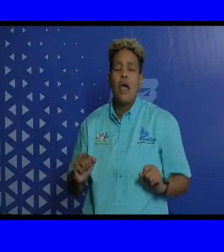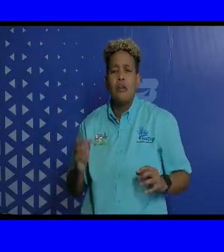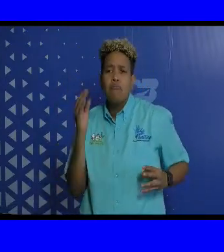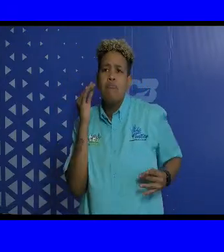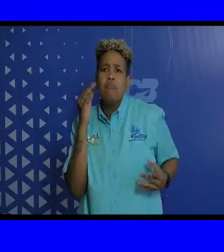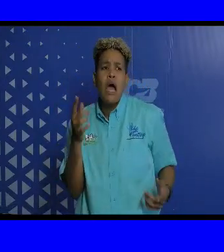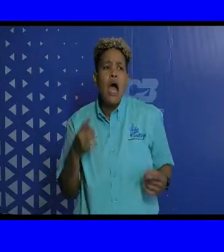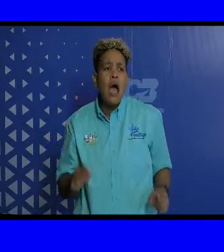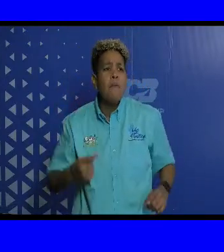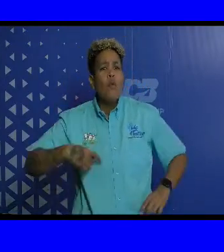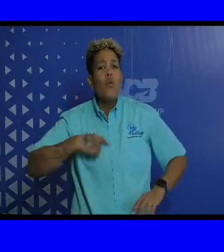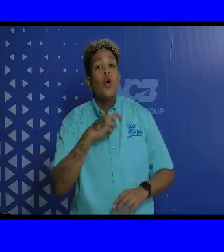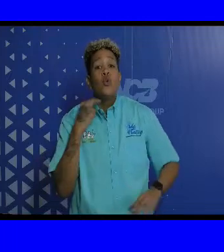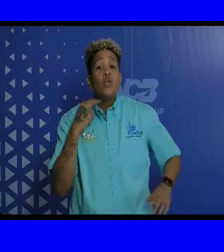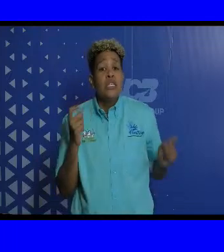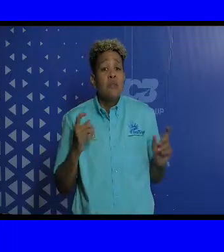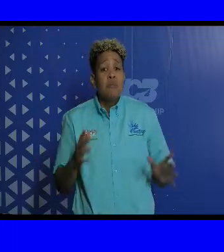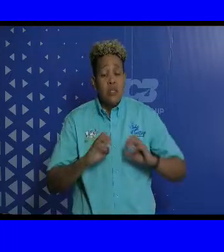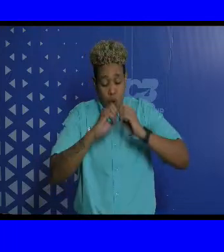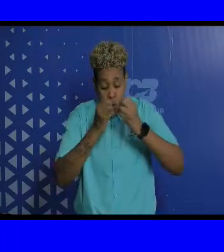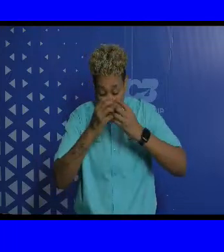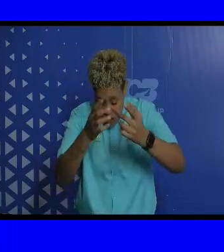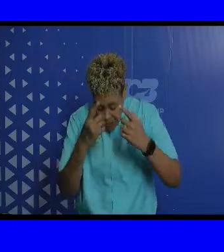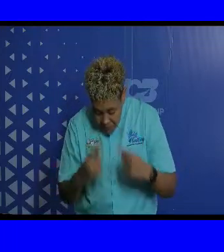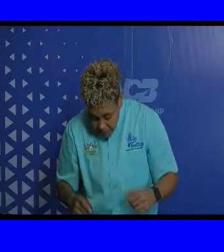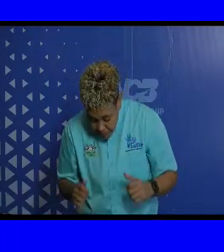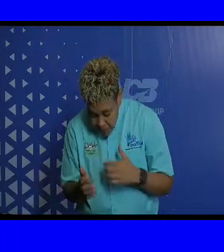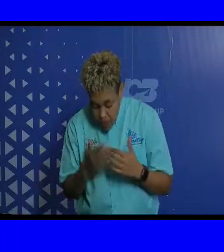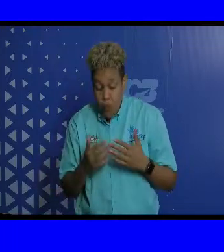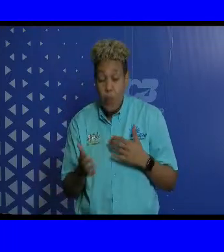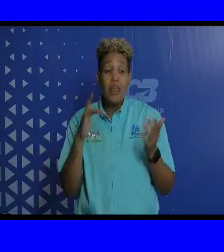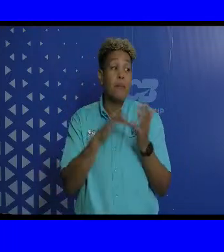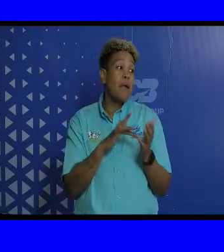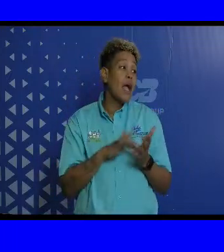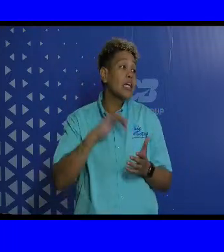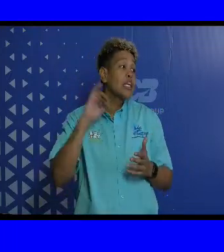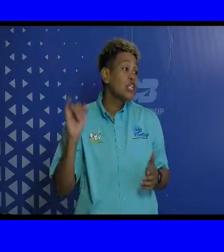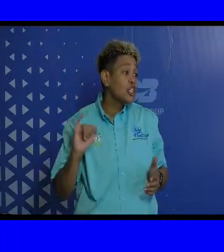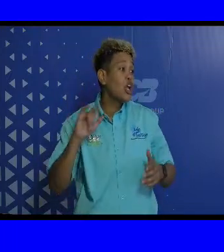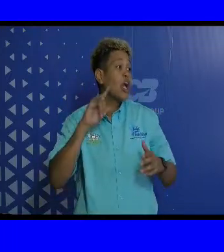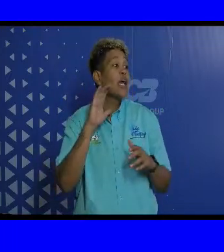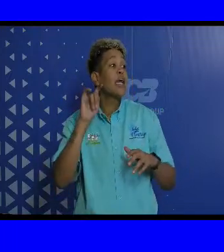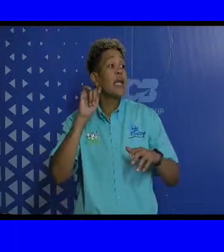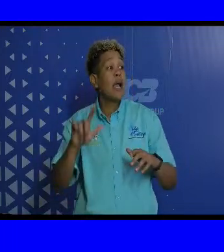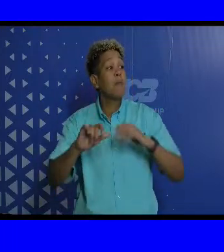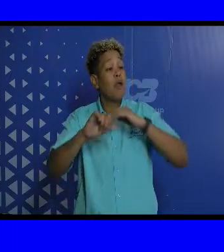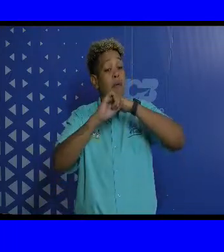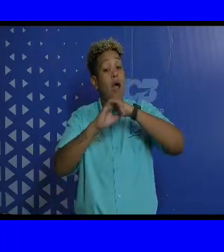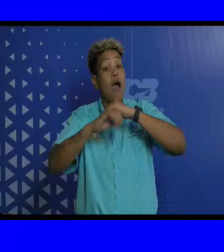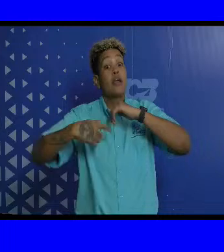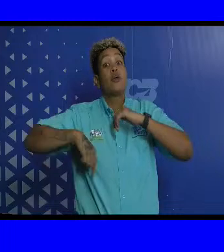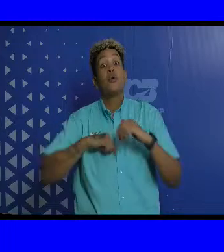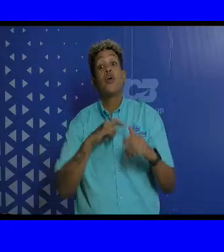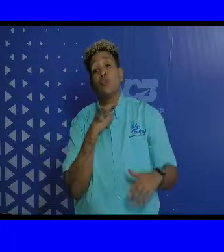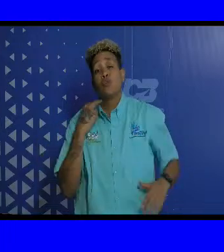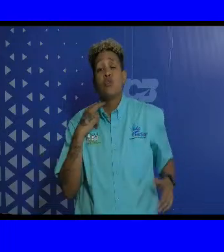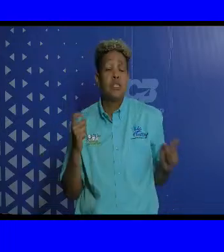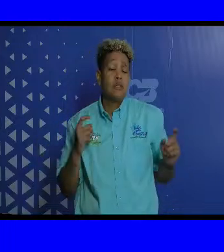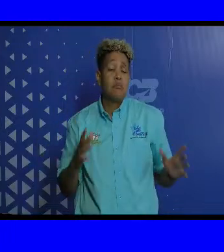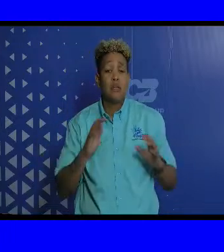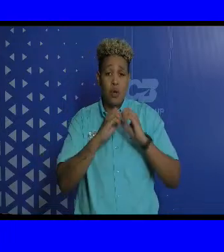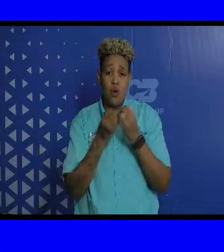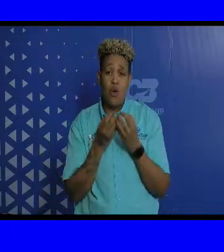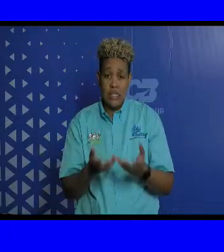contemplate. We're a risk management organization, whether it be banking, insurance, capital markets. We are a risk management